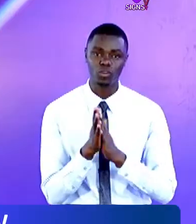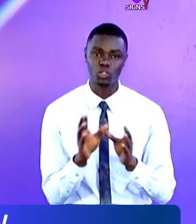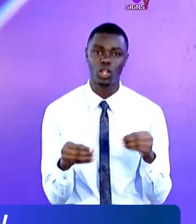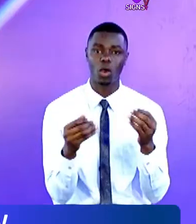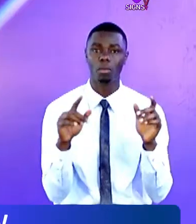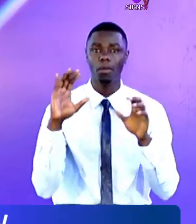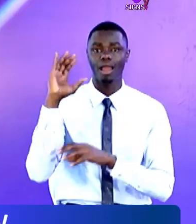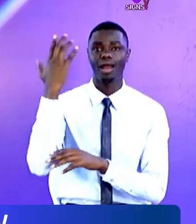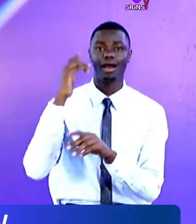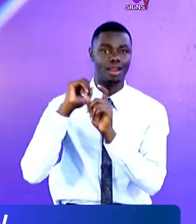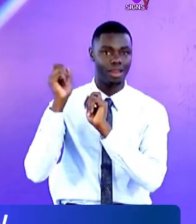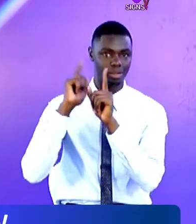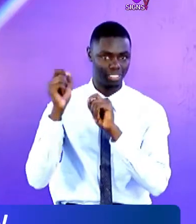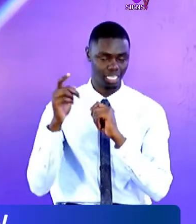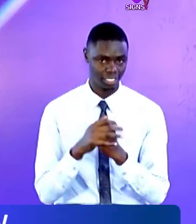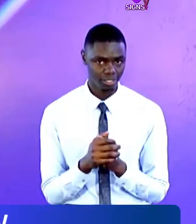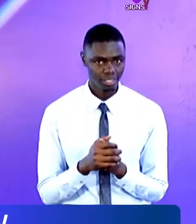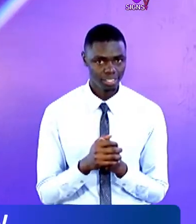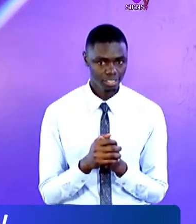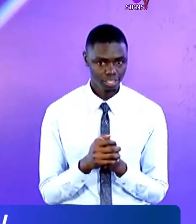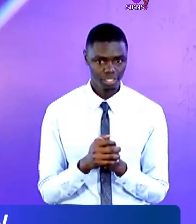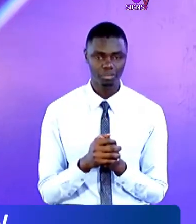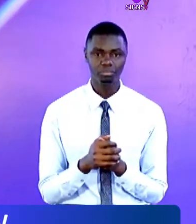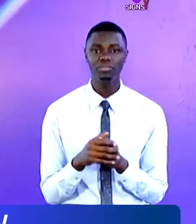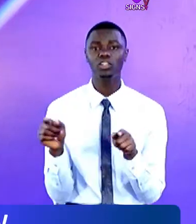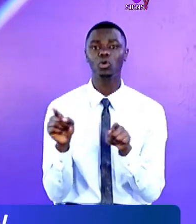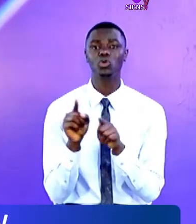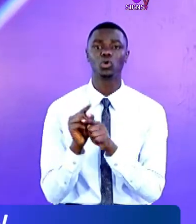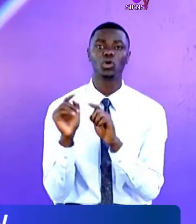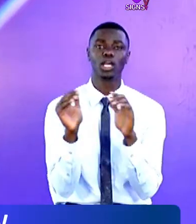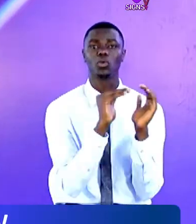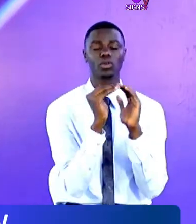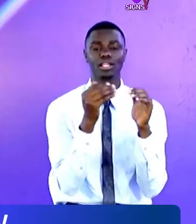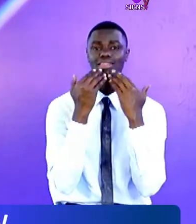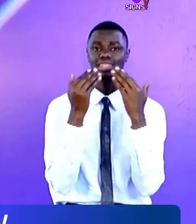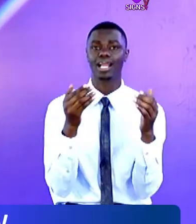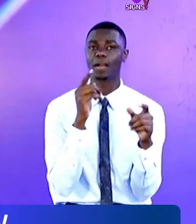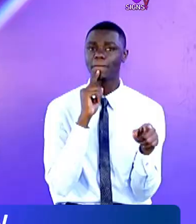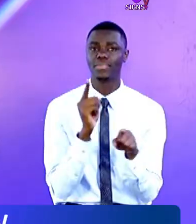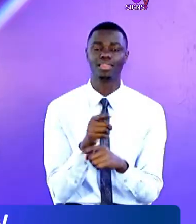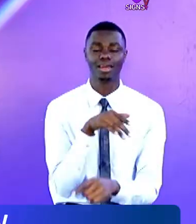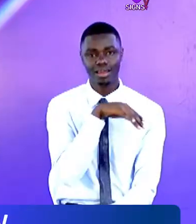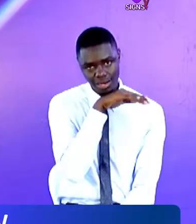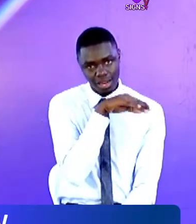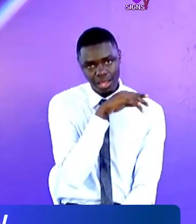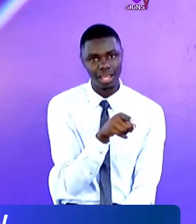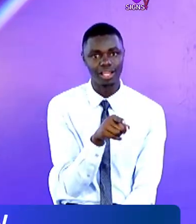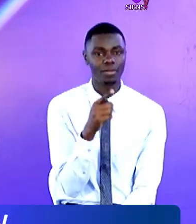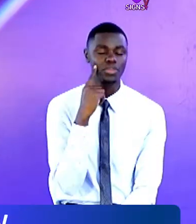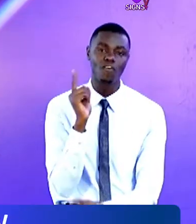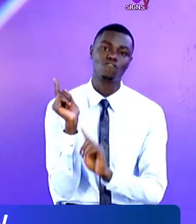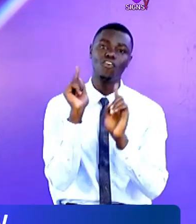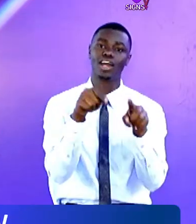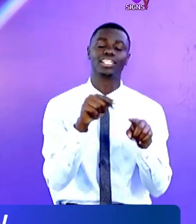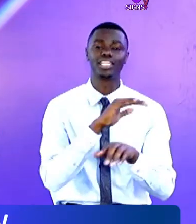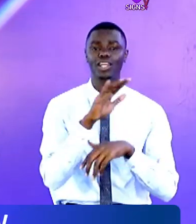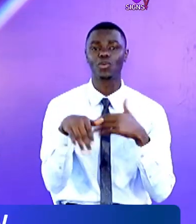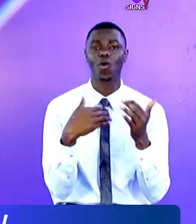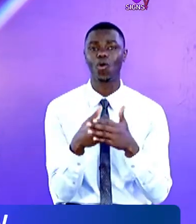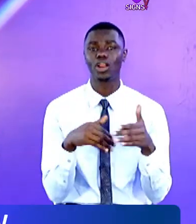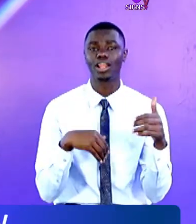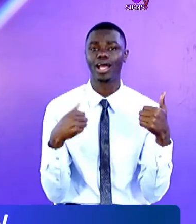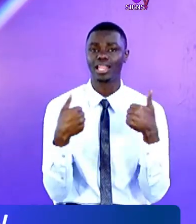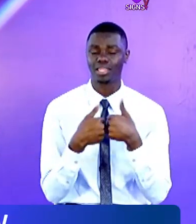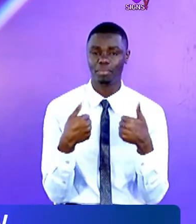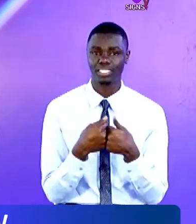Stars, and of course, in equal measure, thank his brother Raila Odinga for attending all these matches. But the